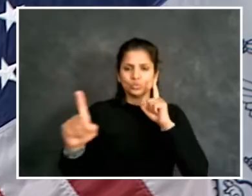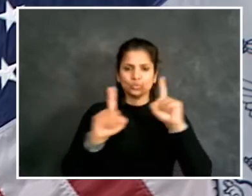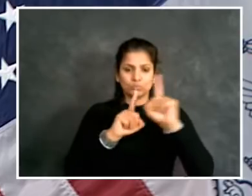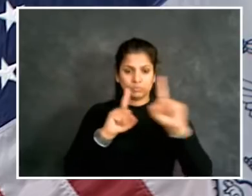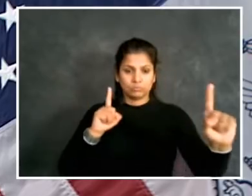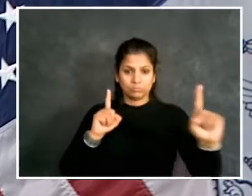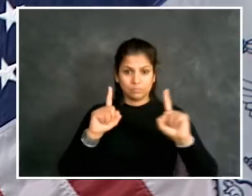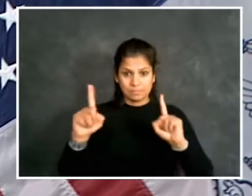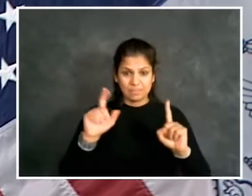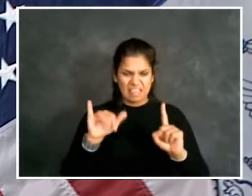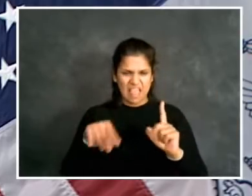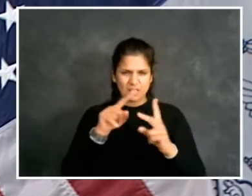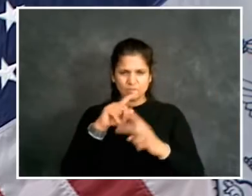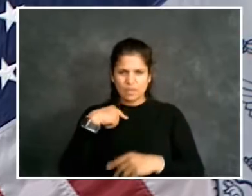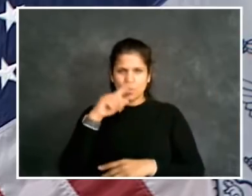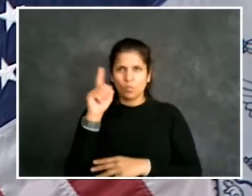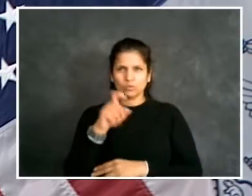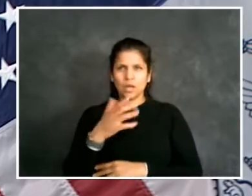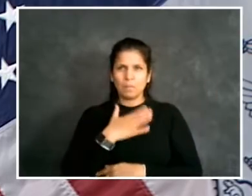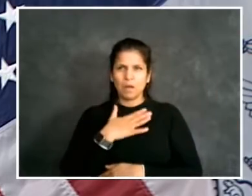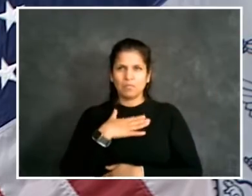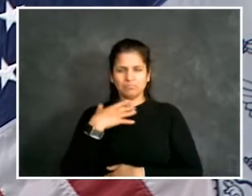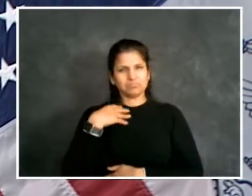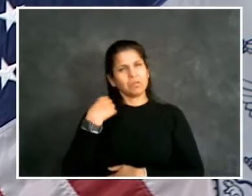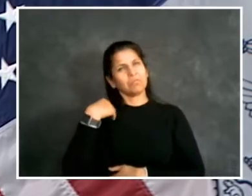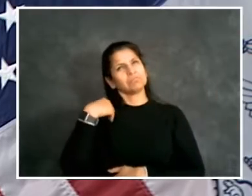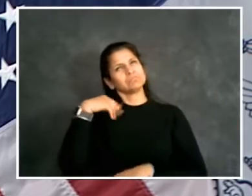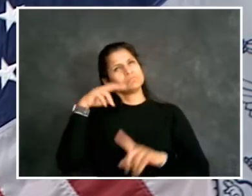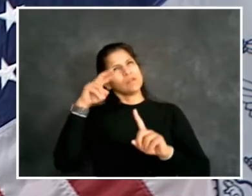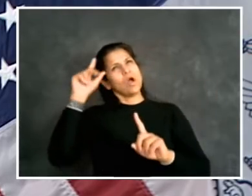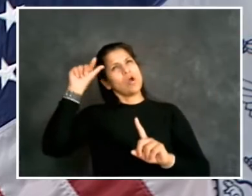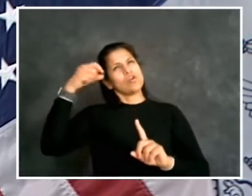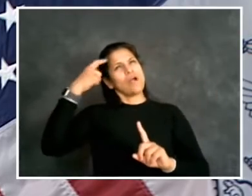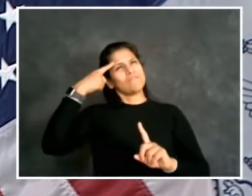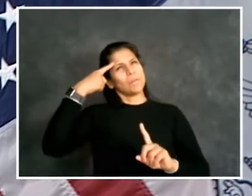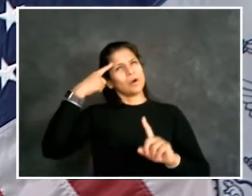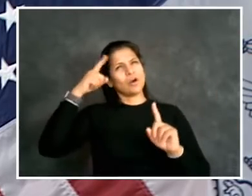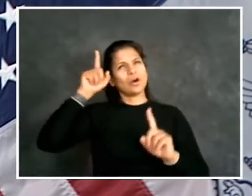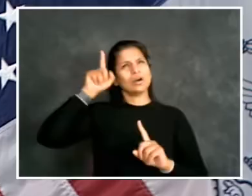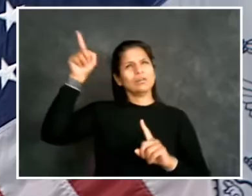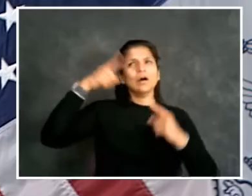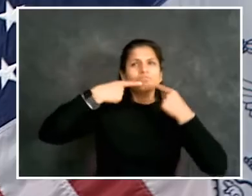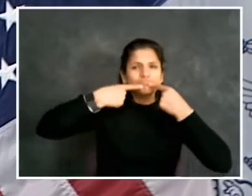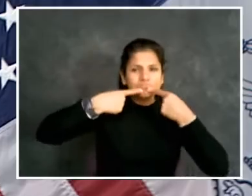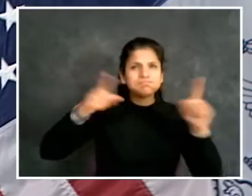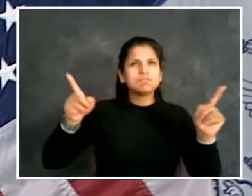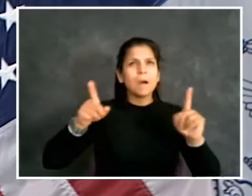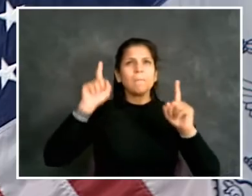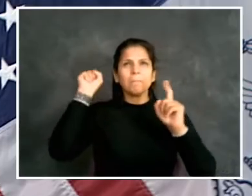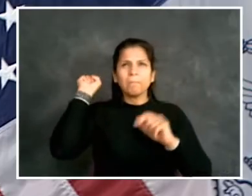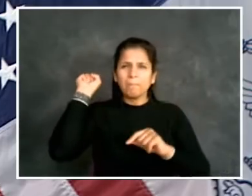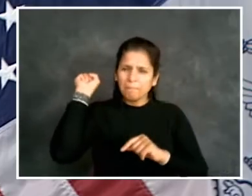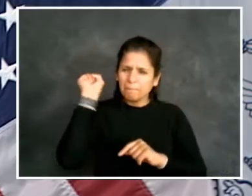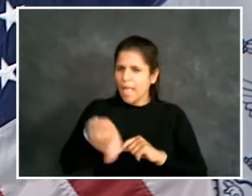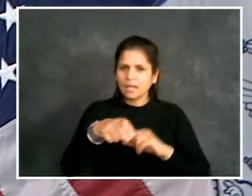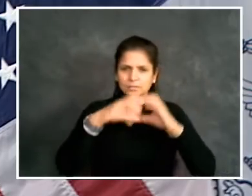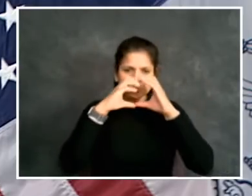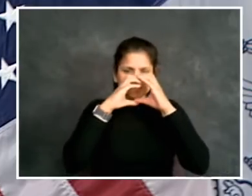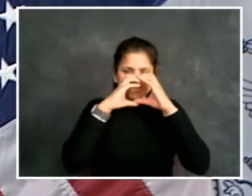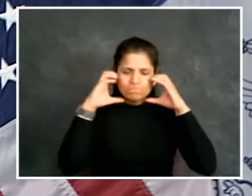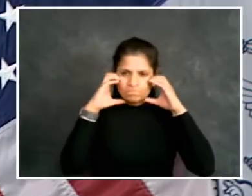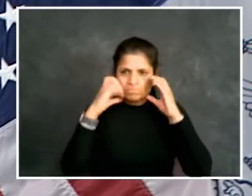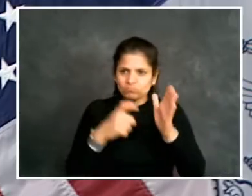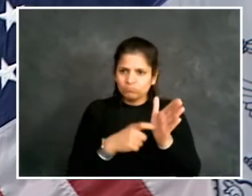are these, is the city actually going to be enforcing that you have to wear a mask? You know, I know some people don't have them, but there have been complaints